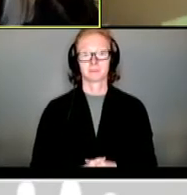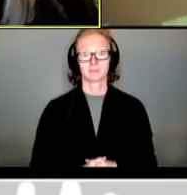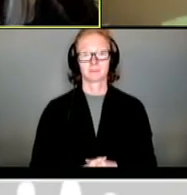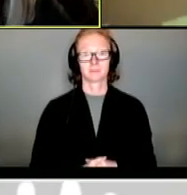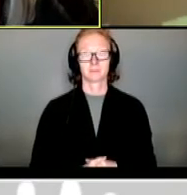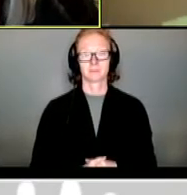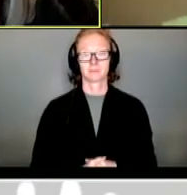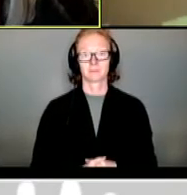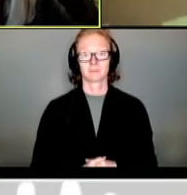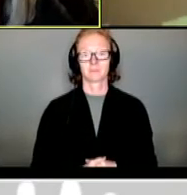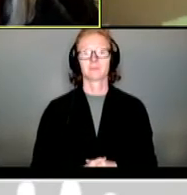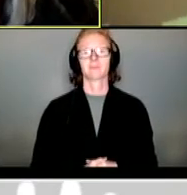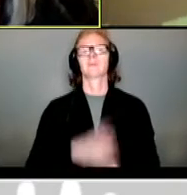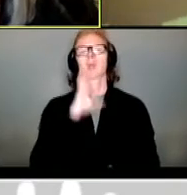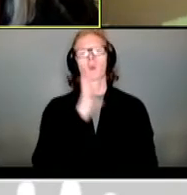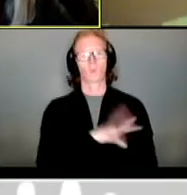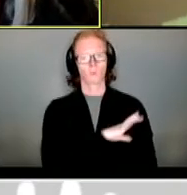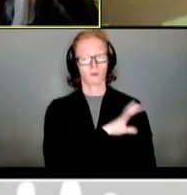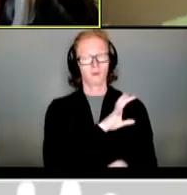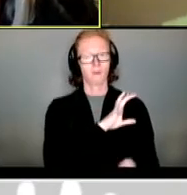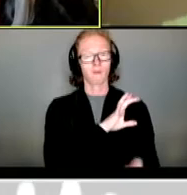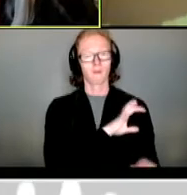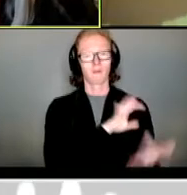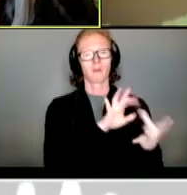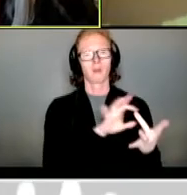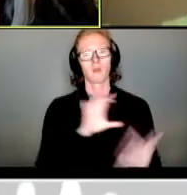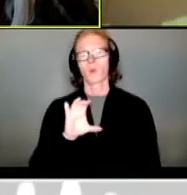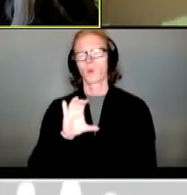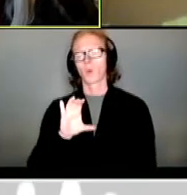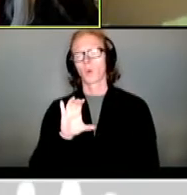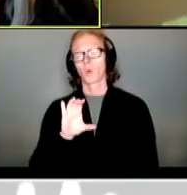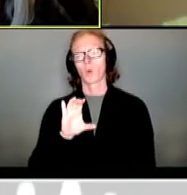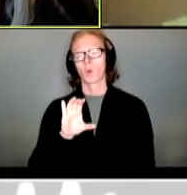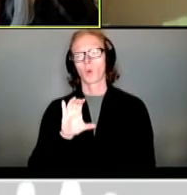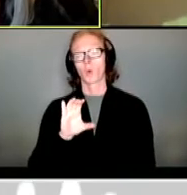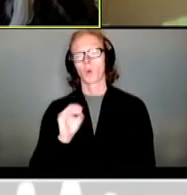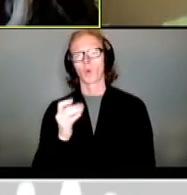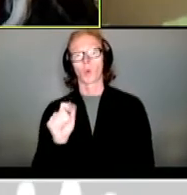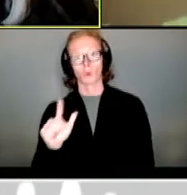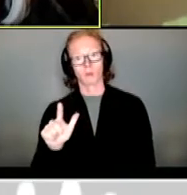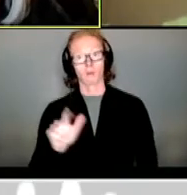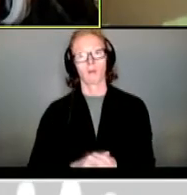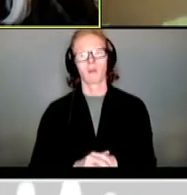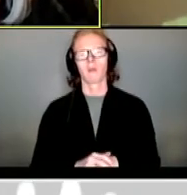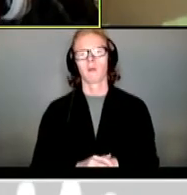the COCOL, who is our outside,